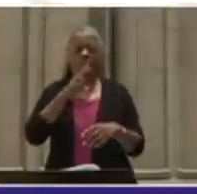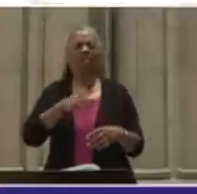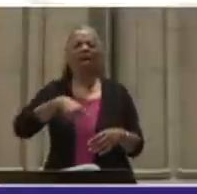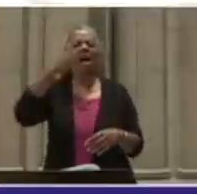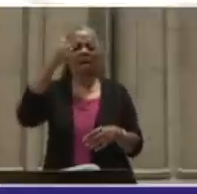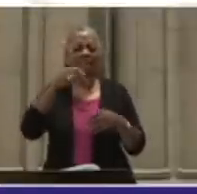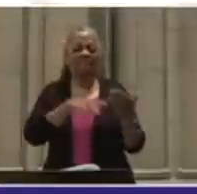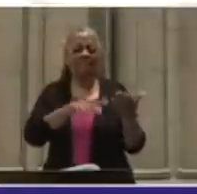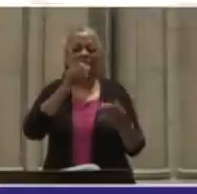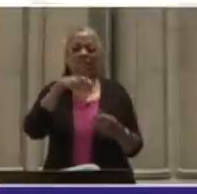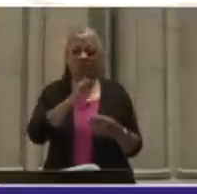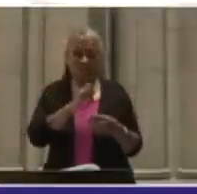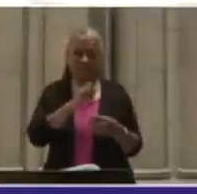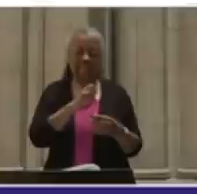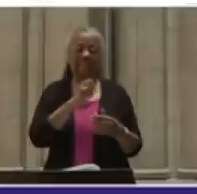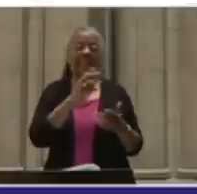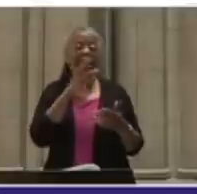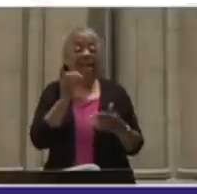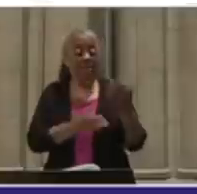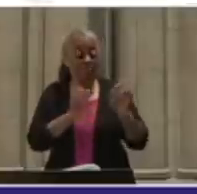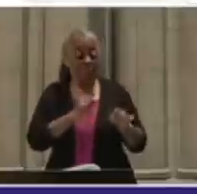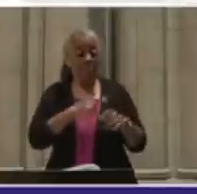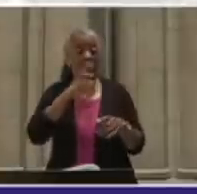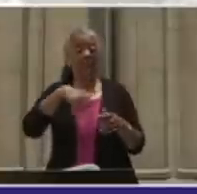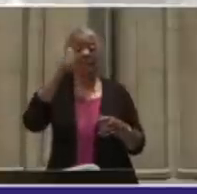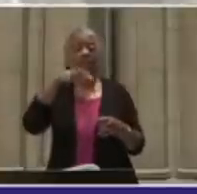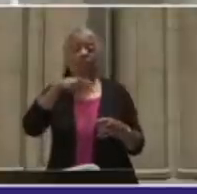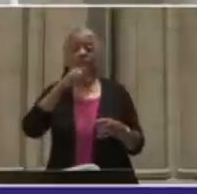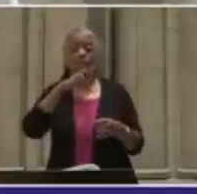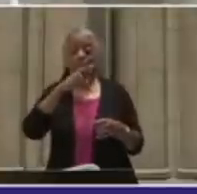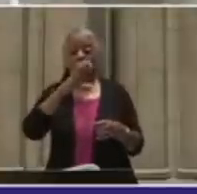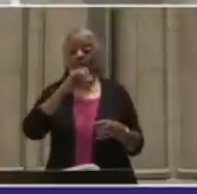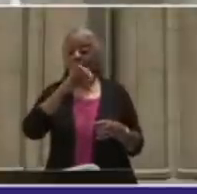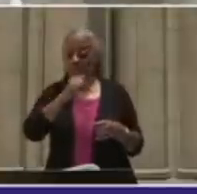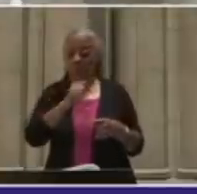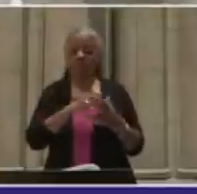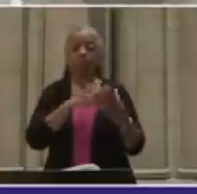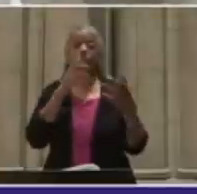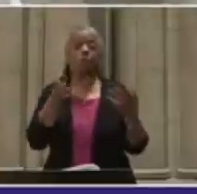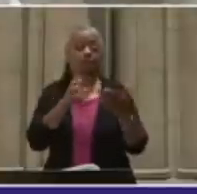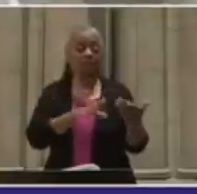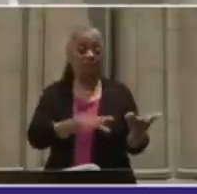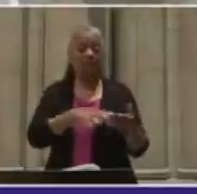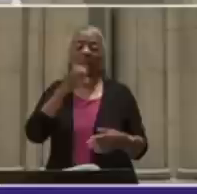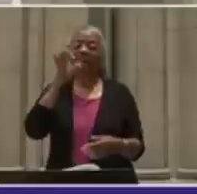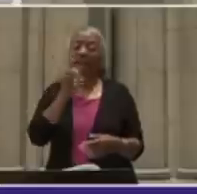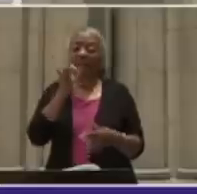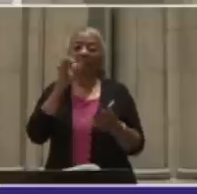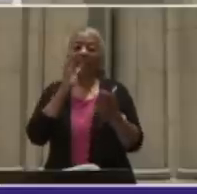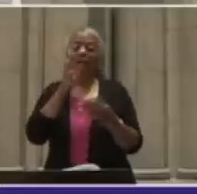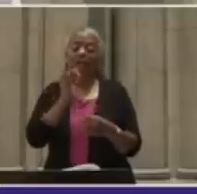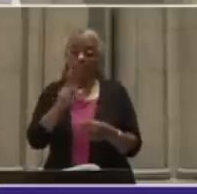rates, if not the highest per capita death rate. Far too much death. And $8 billion has been allocated under